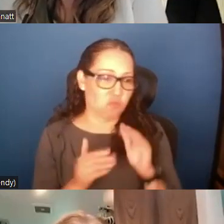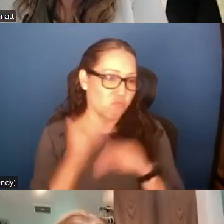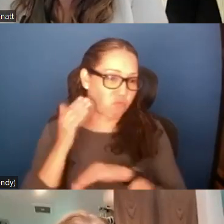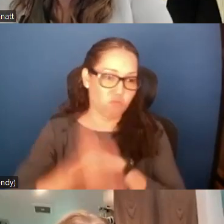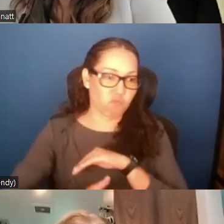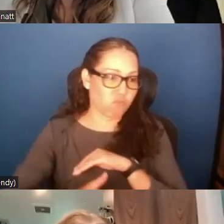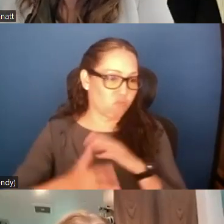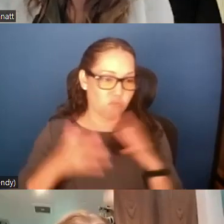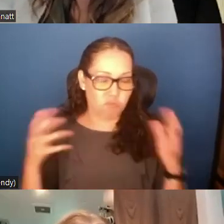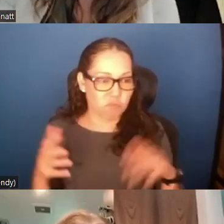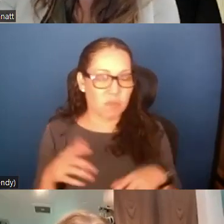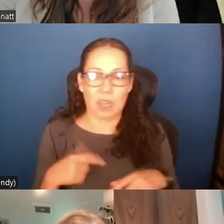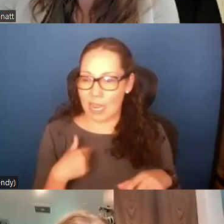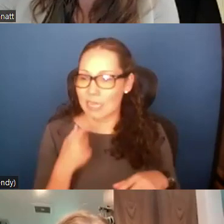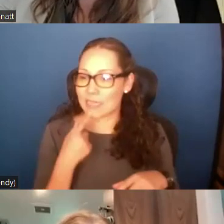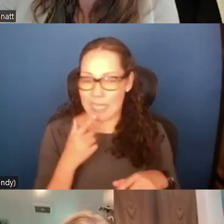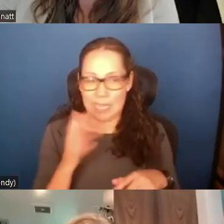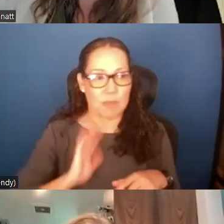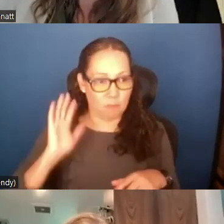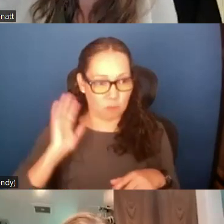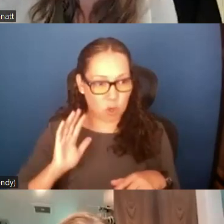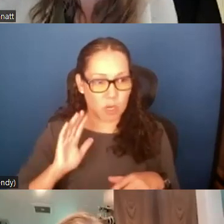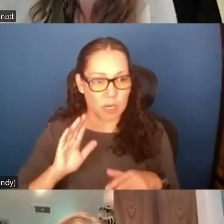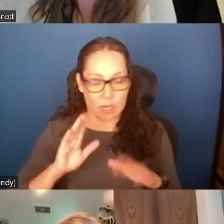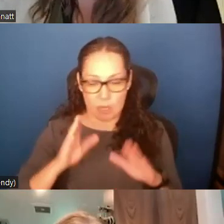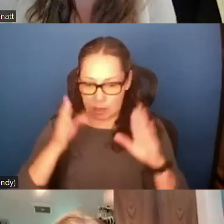like like I said earlier, a person-centered